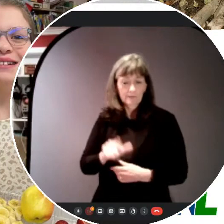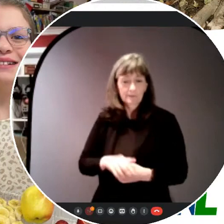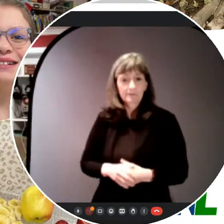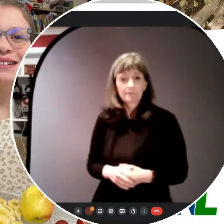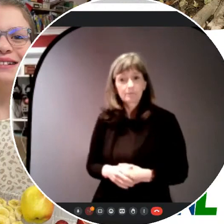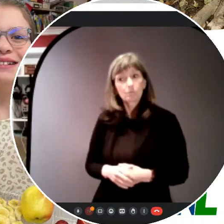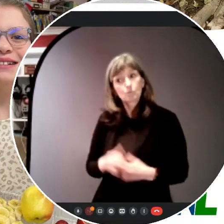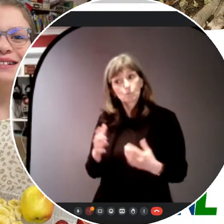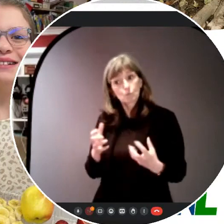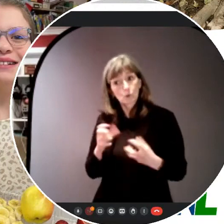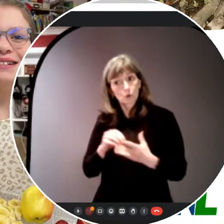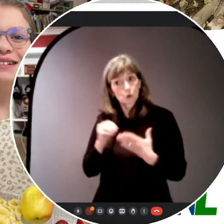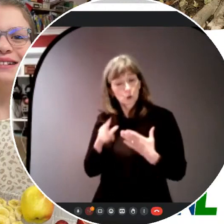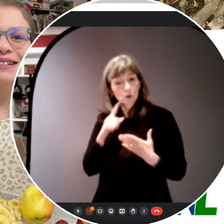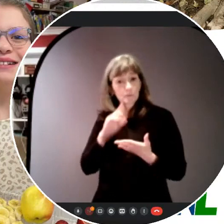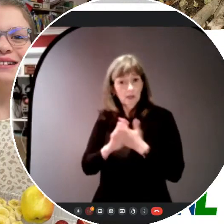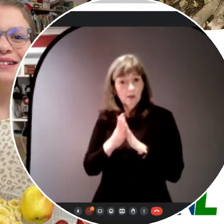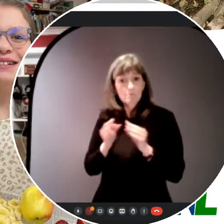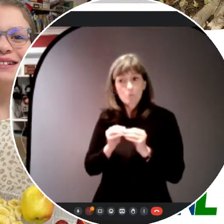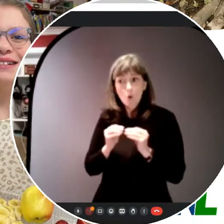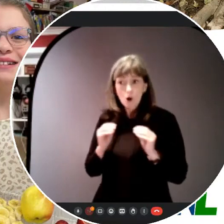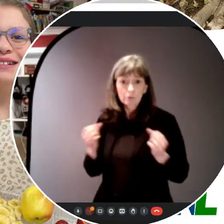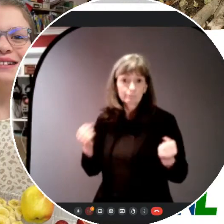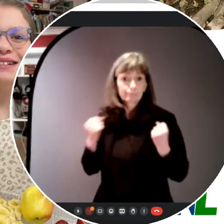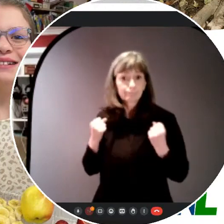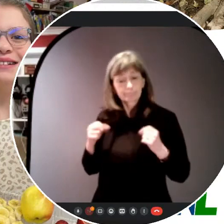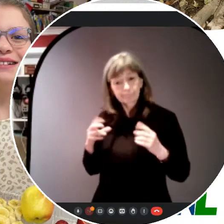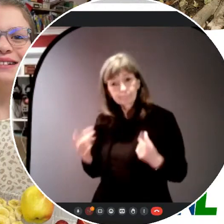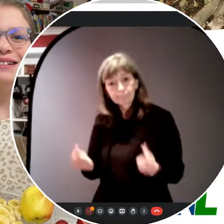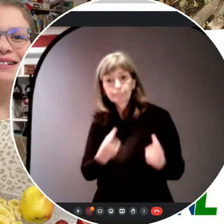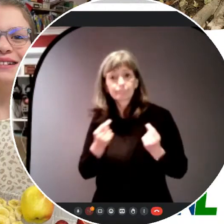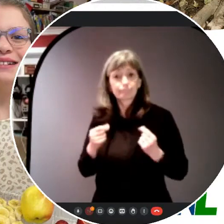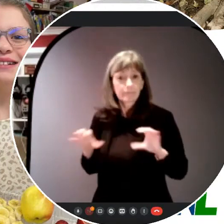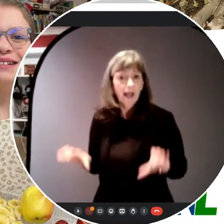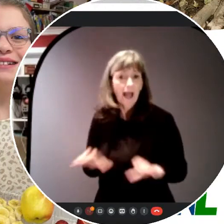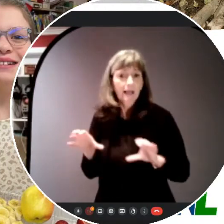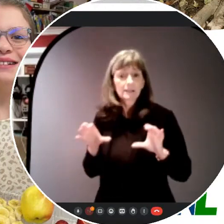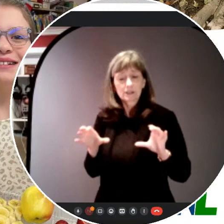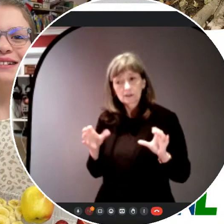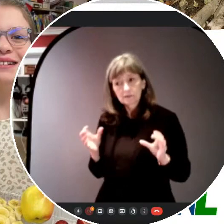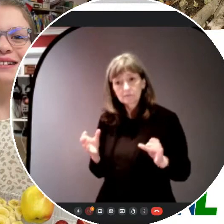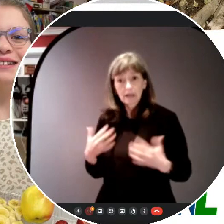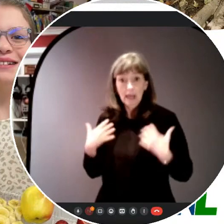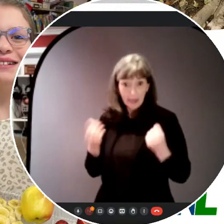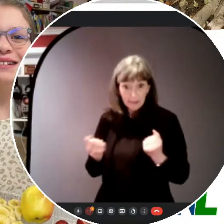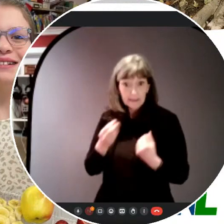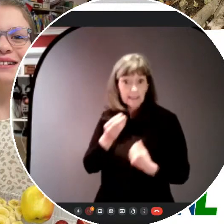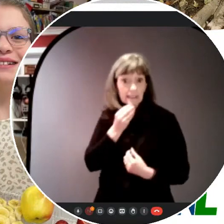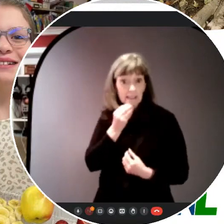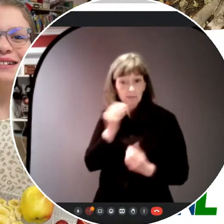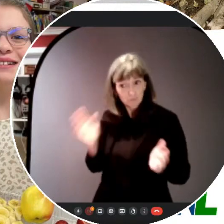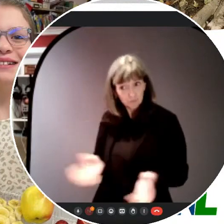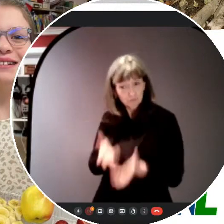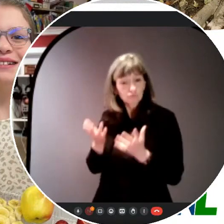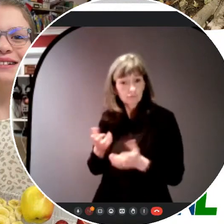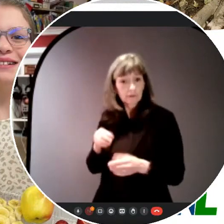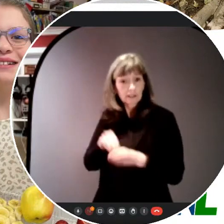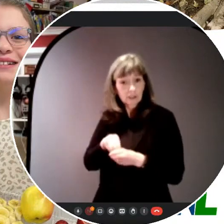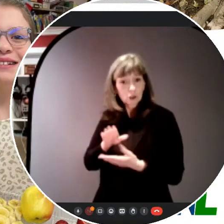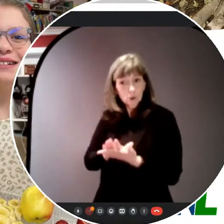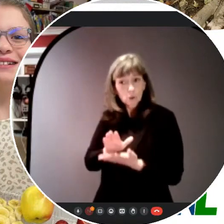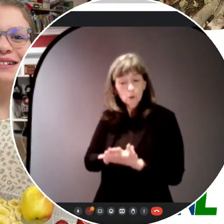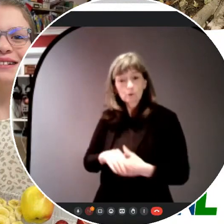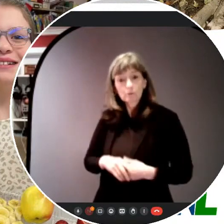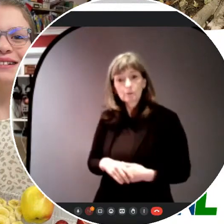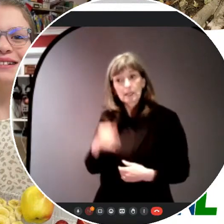active. We enforce healthy eating in our schools, because healthy